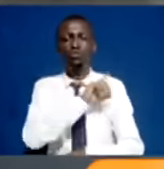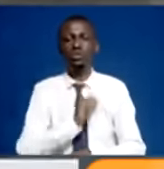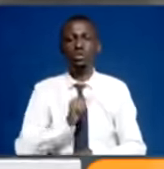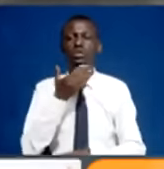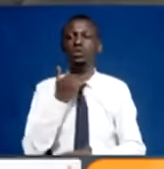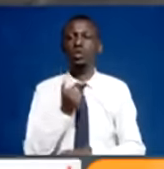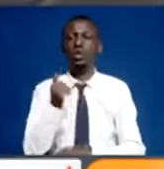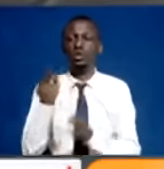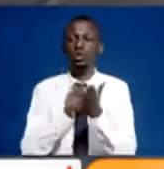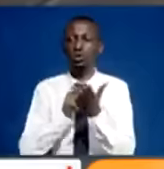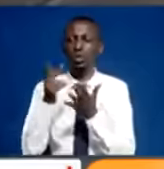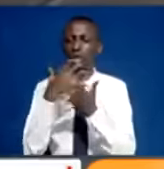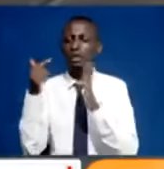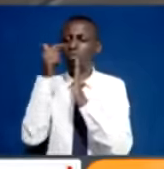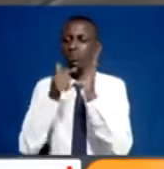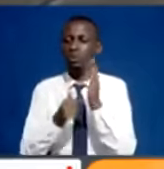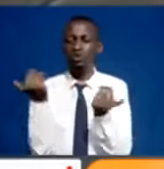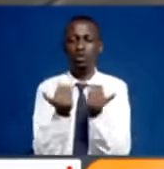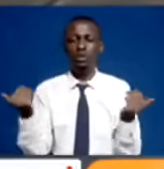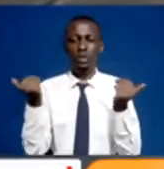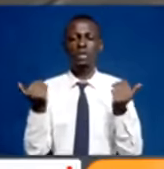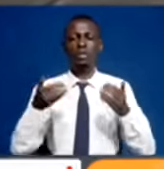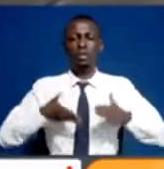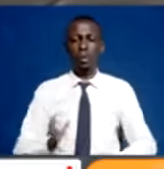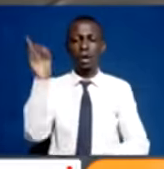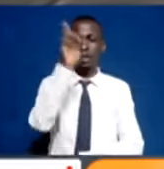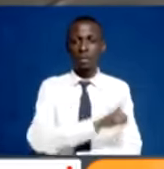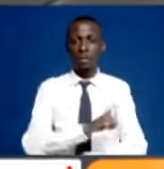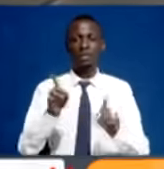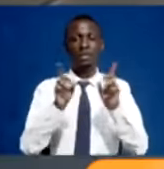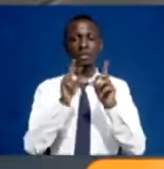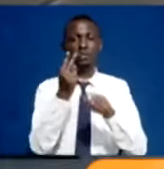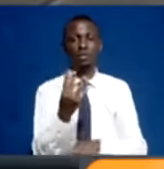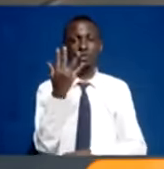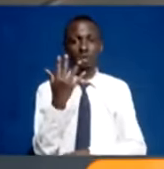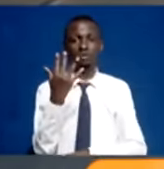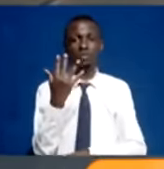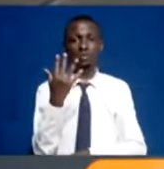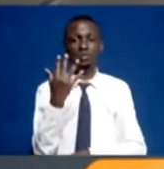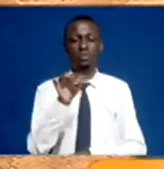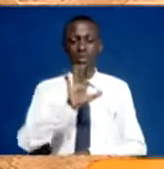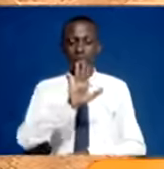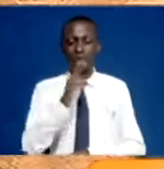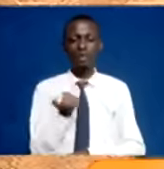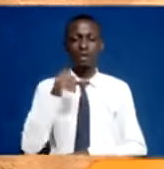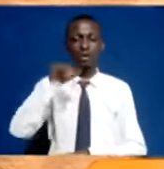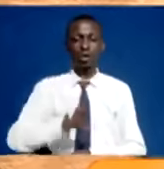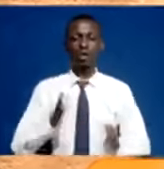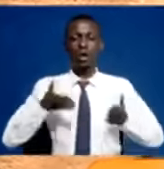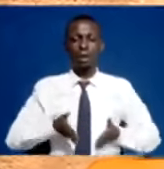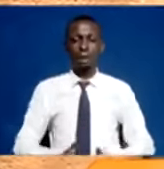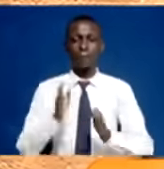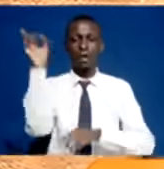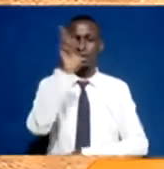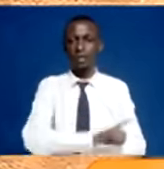nataka kufanyia mtoto birthday tarehe 25th, sababu ndiyo ilikuwa birthday yake. Sasa kitu hapo